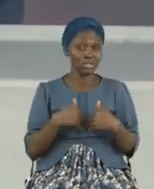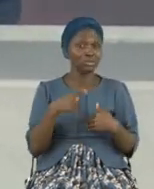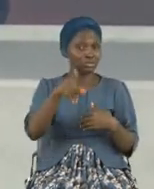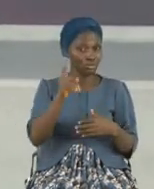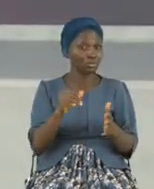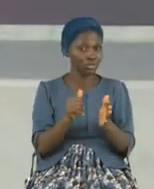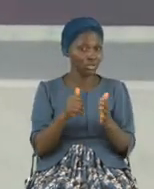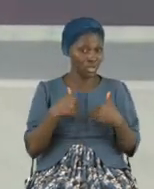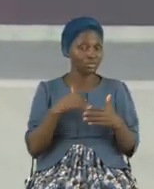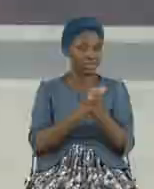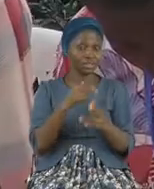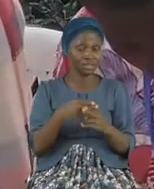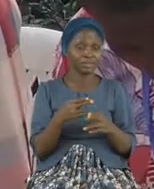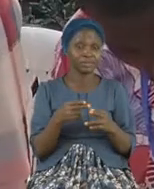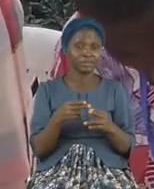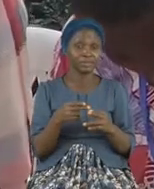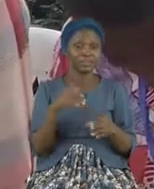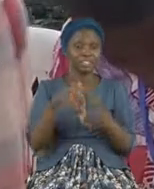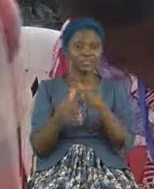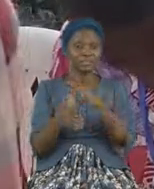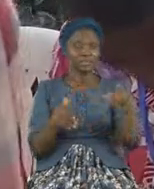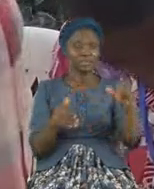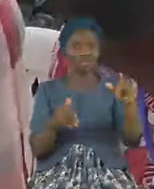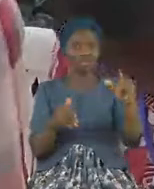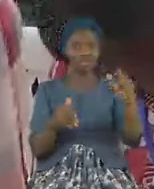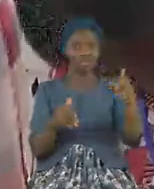that name. Then in verse 19,